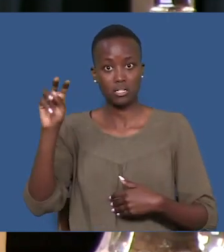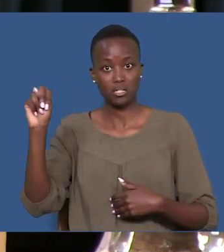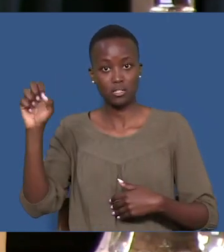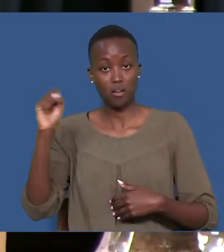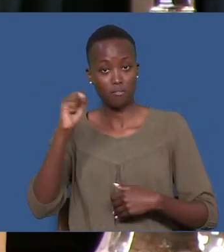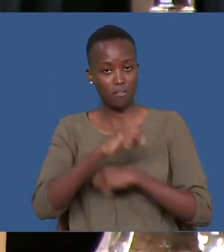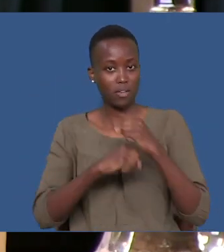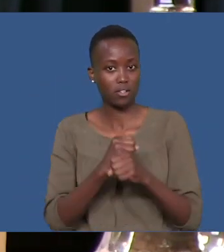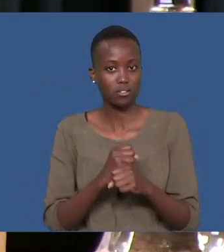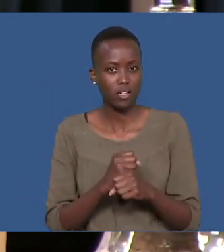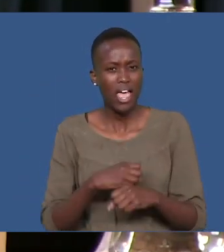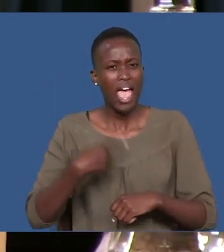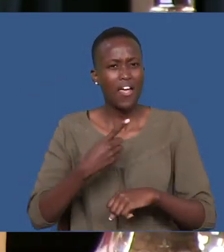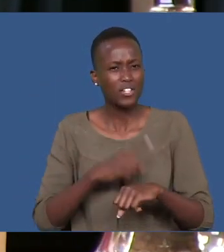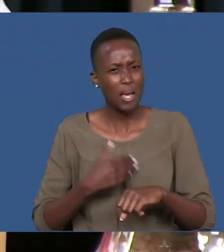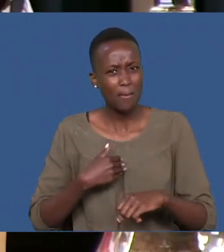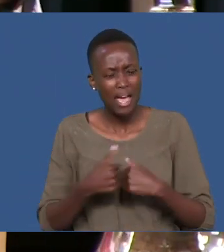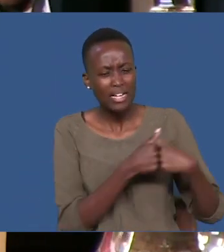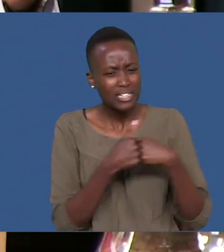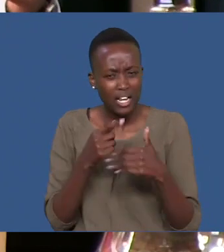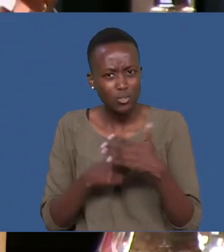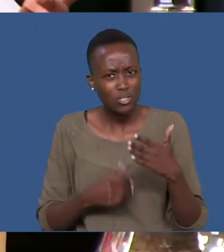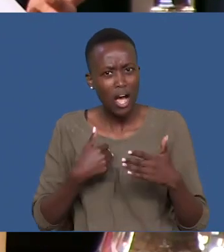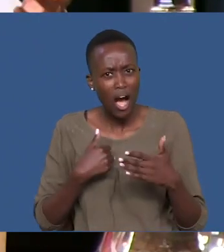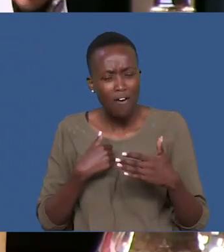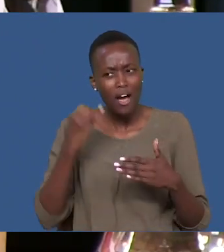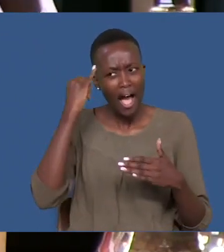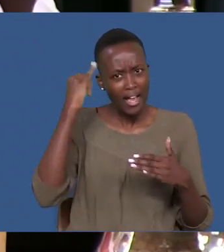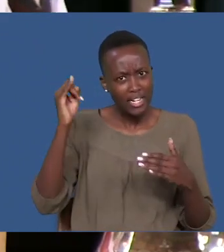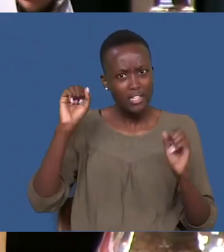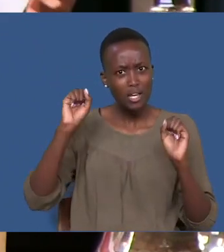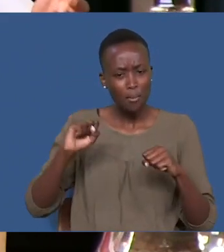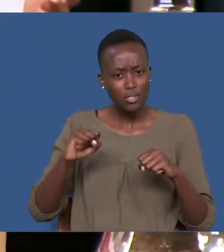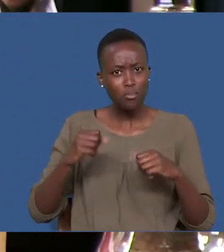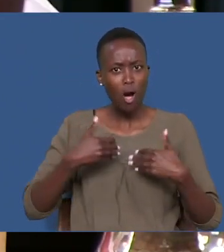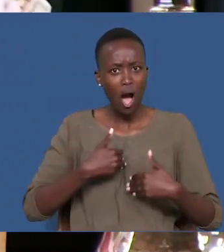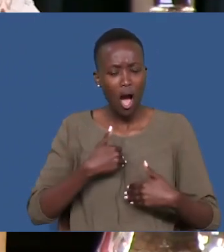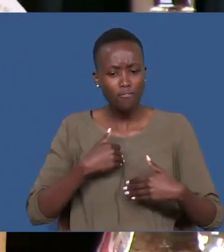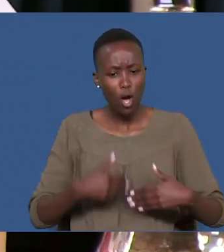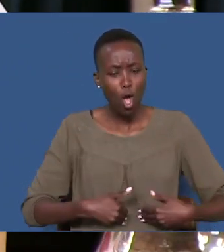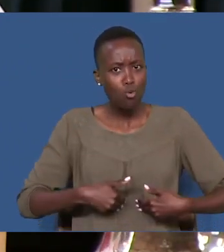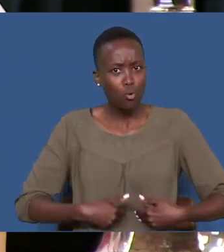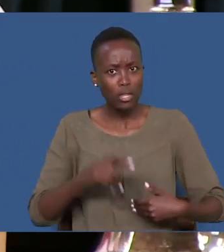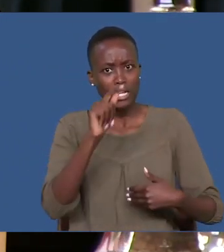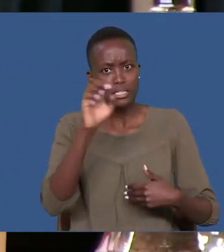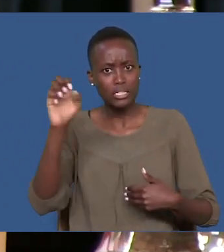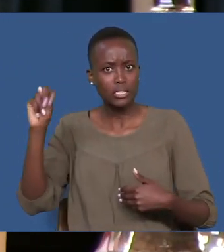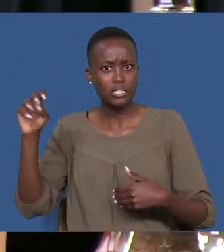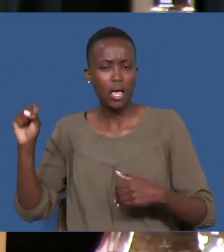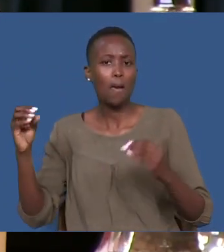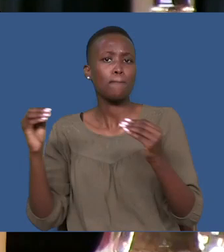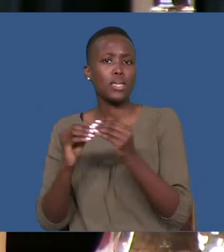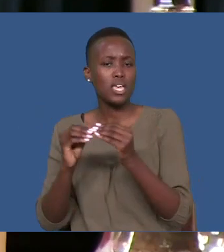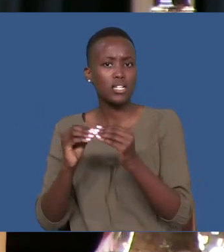with ways on how I can have the young people get out of their homes, out of their comfort zones, and meet me outside in